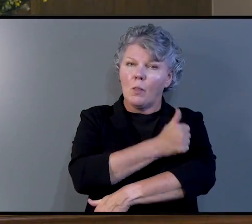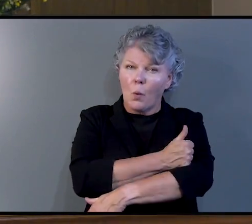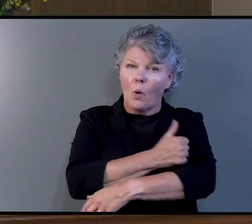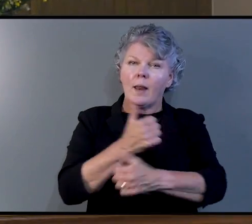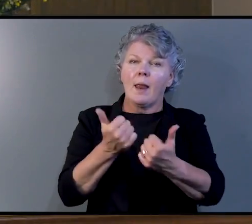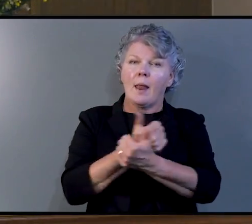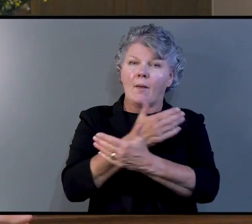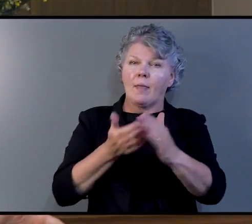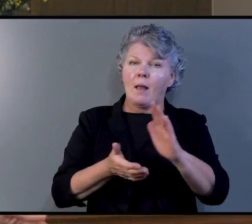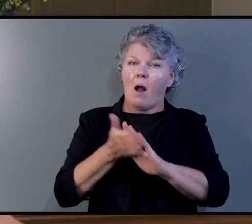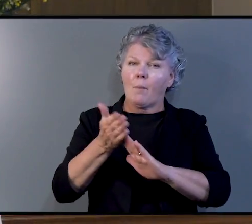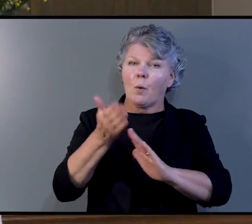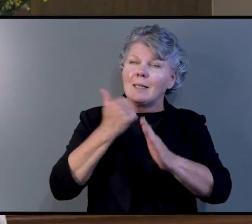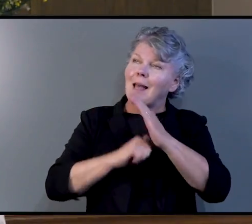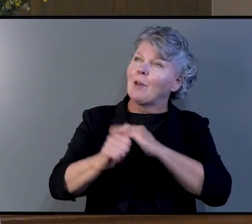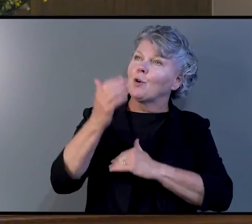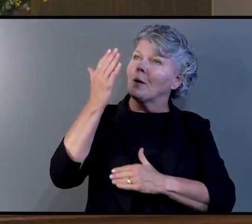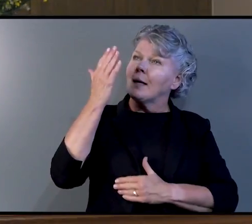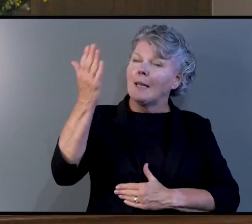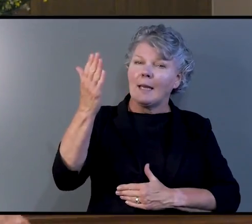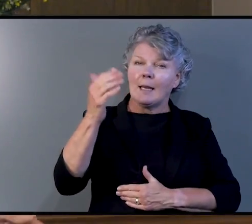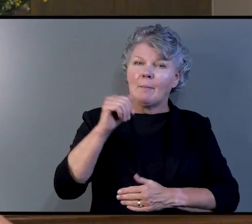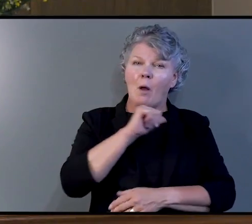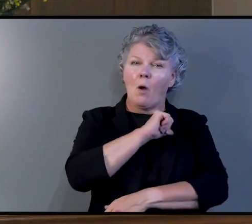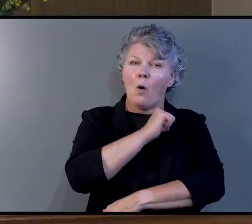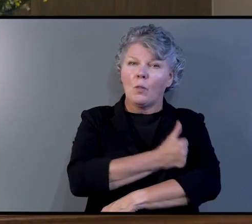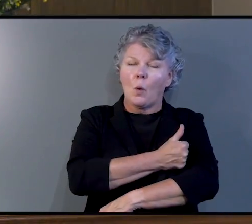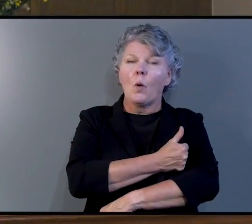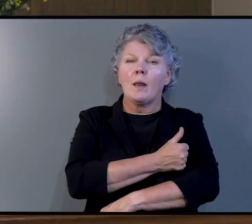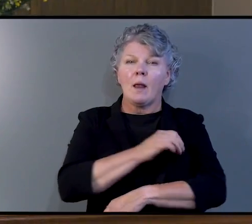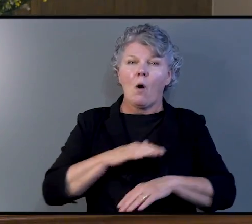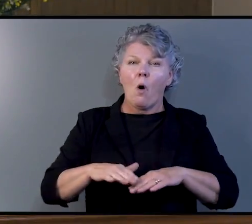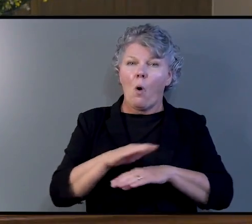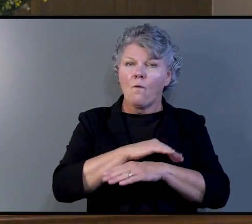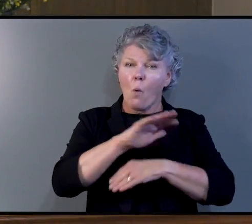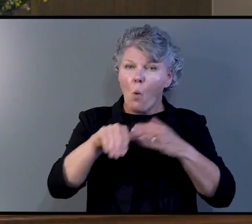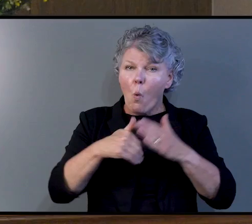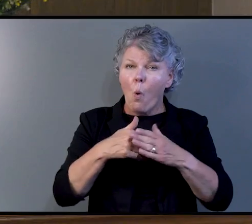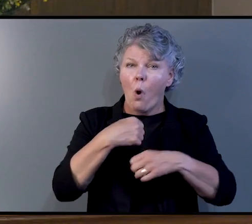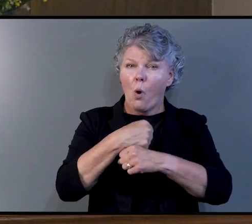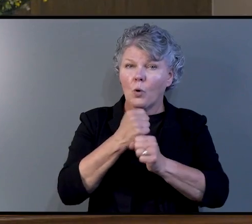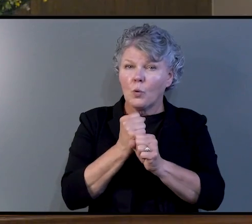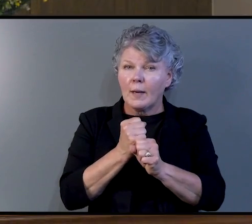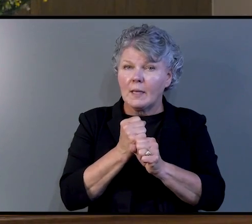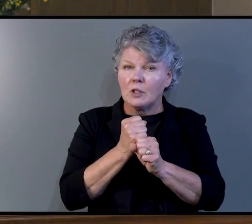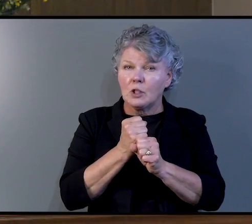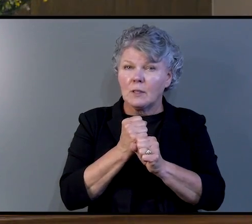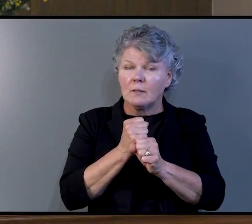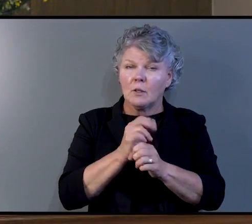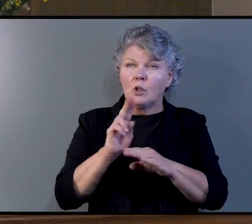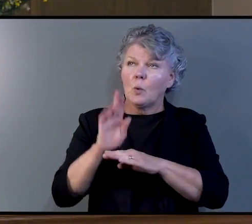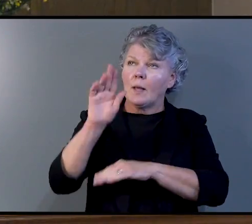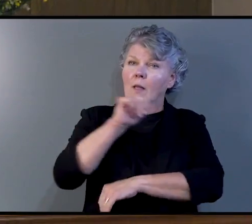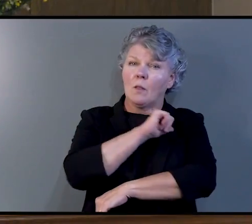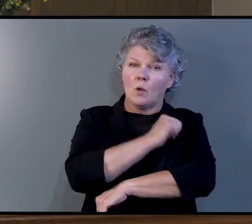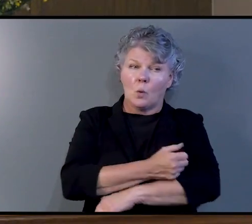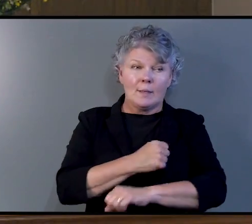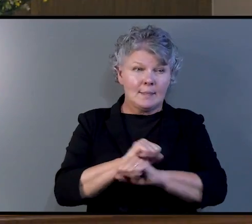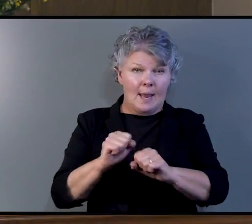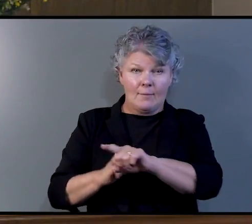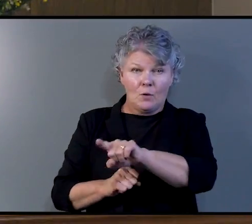operate. That means that God has authority over all his creation, and he uses his authority to save you and